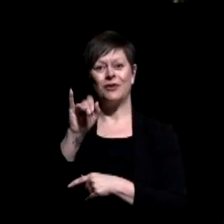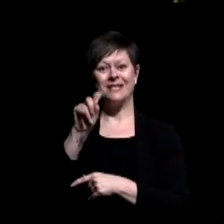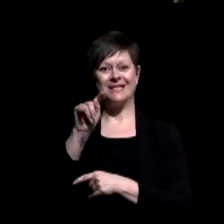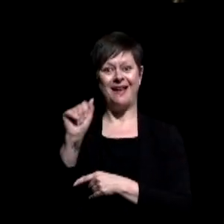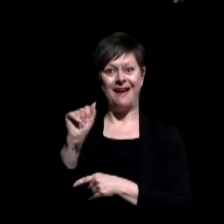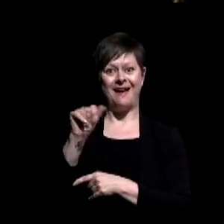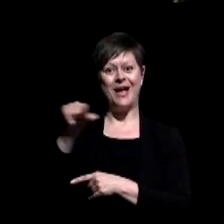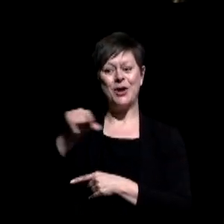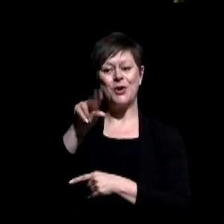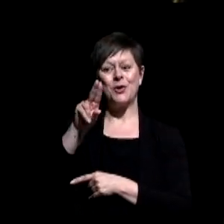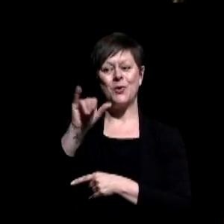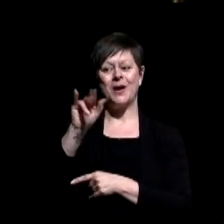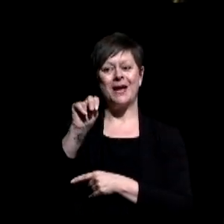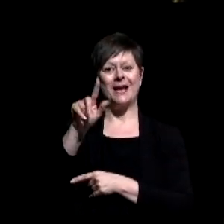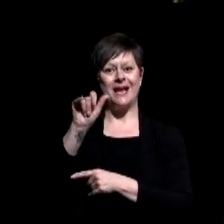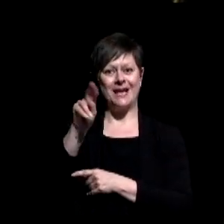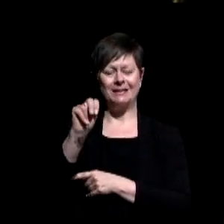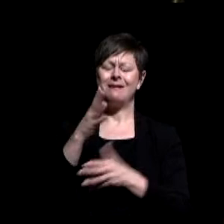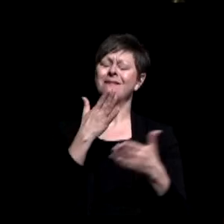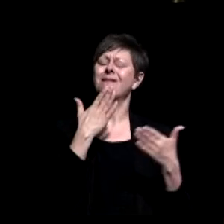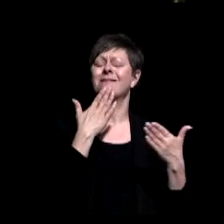Krista, for leading the public service